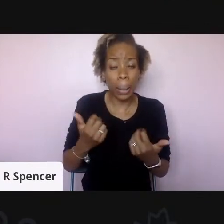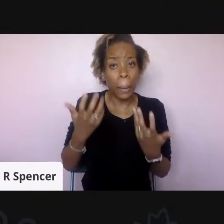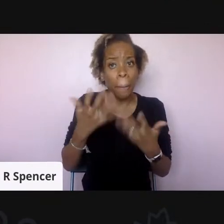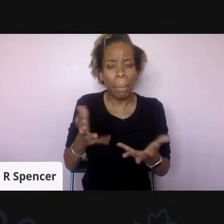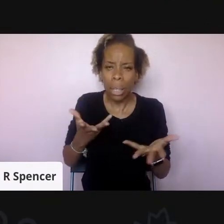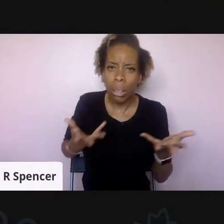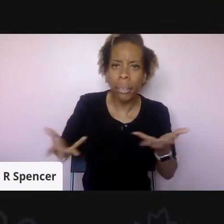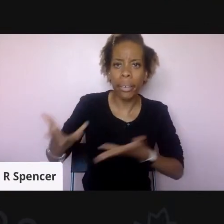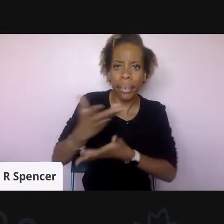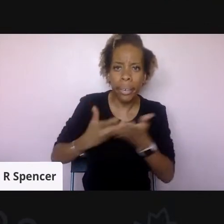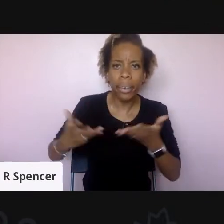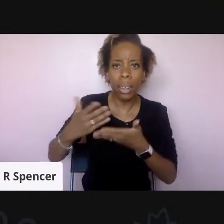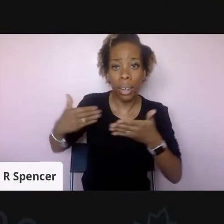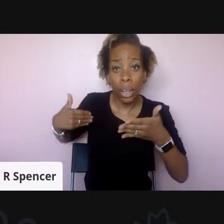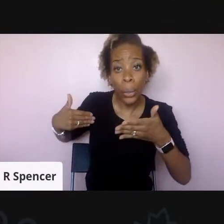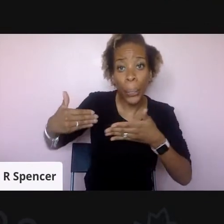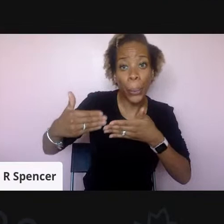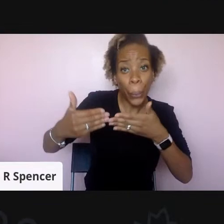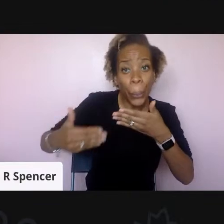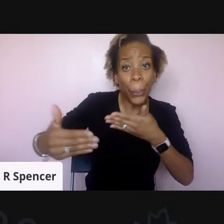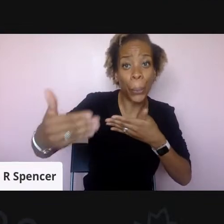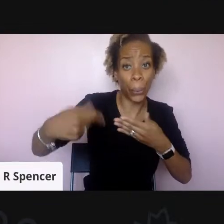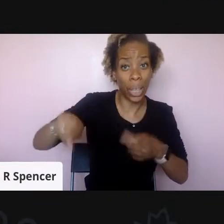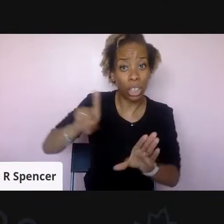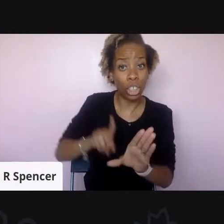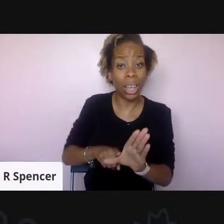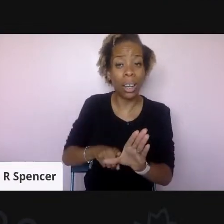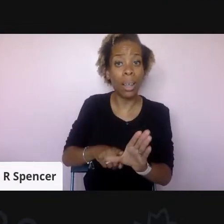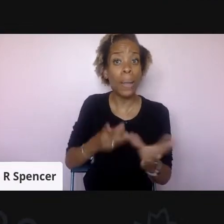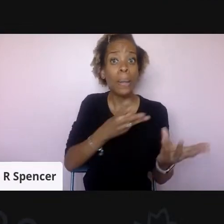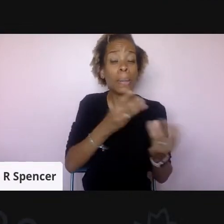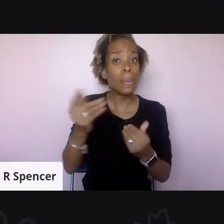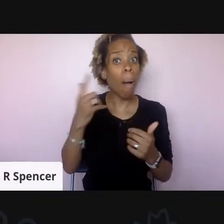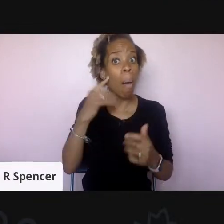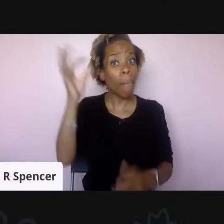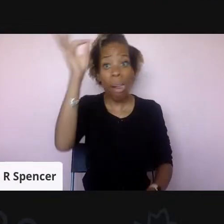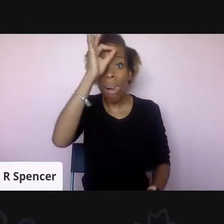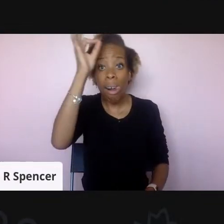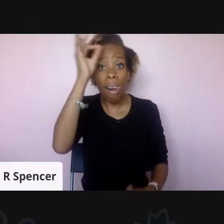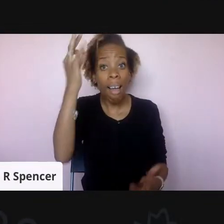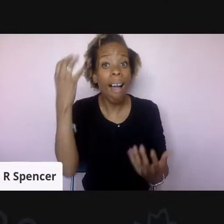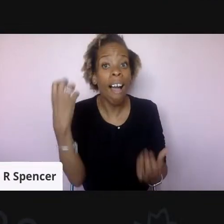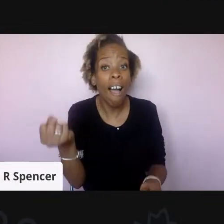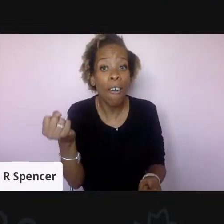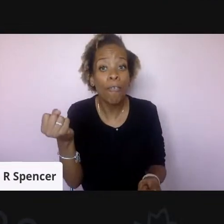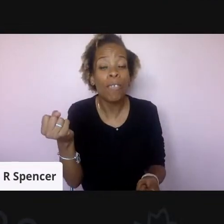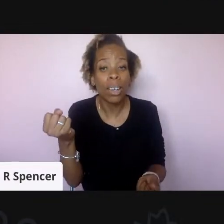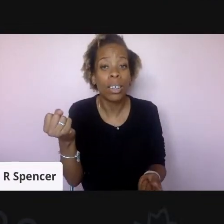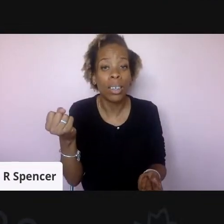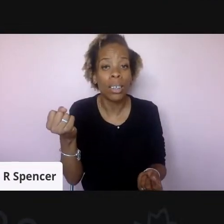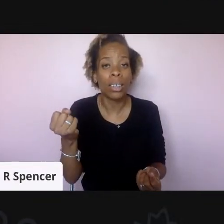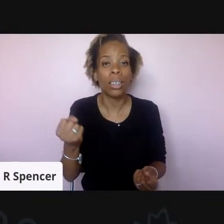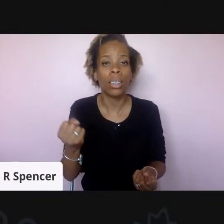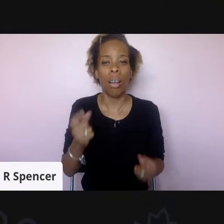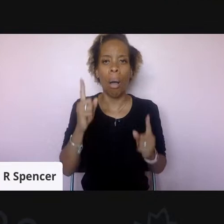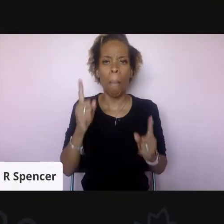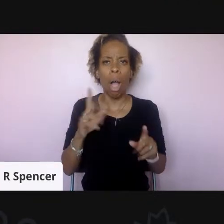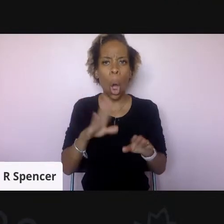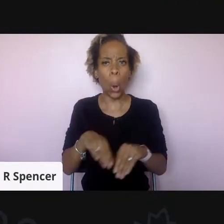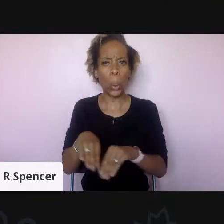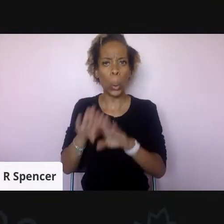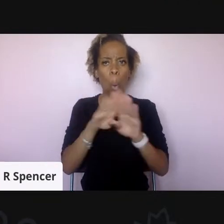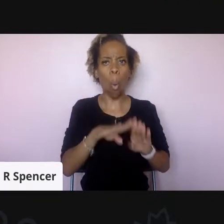about that over the summer. People can be unaware of them, but these norms can be very